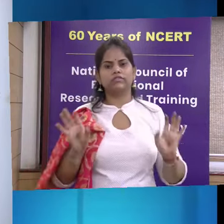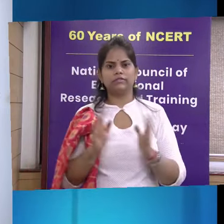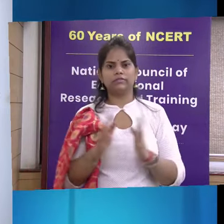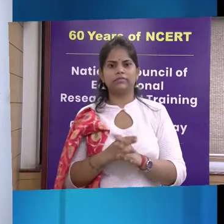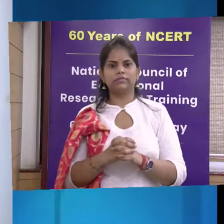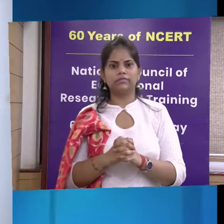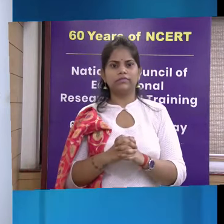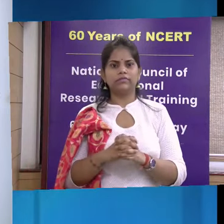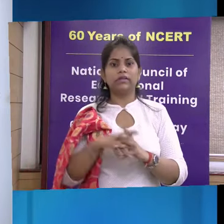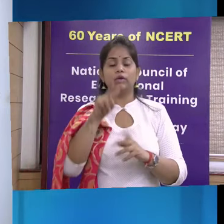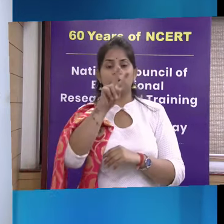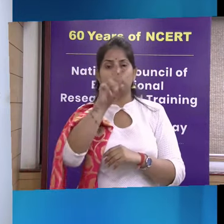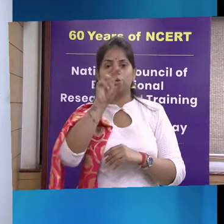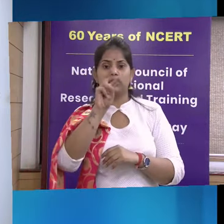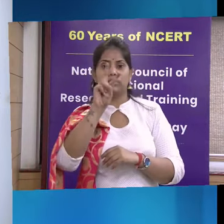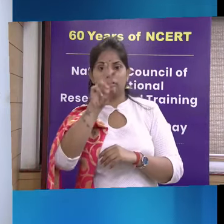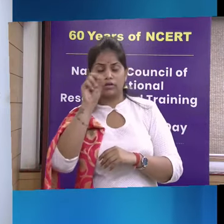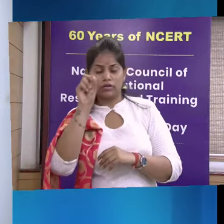2020,